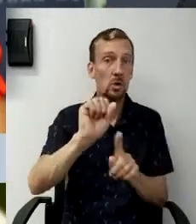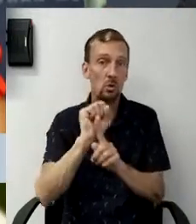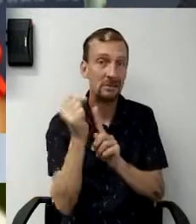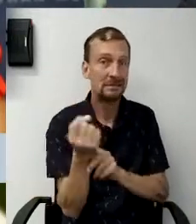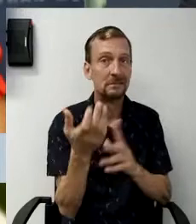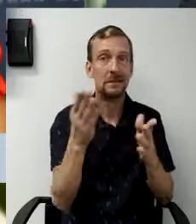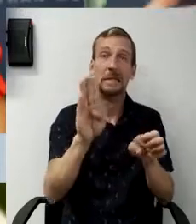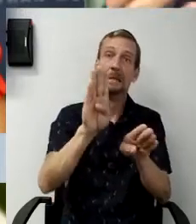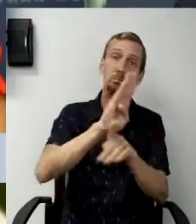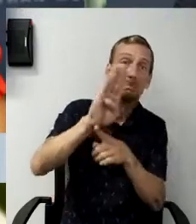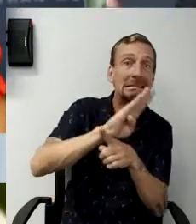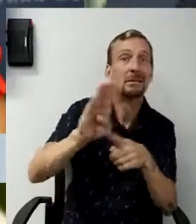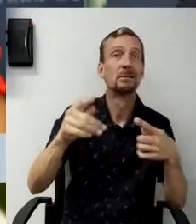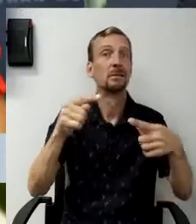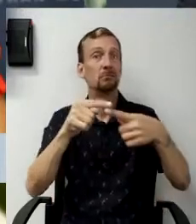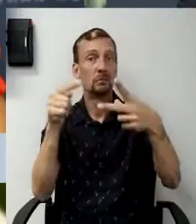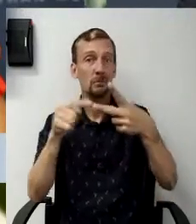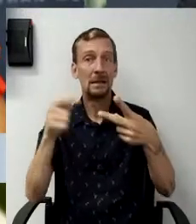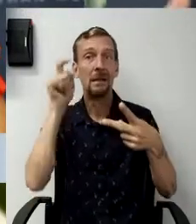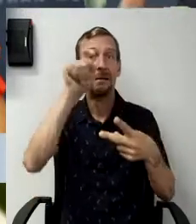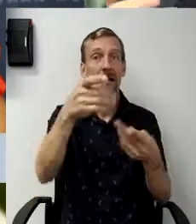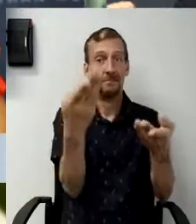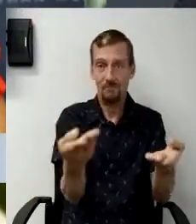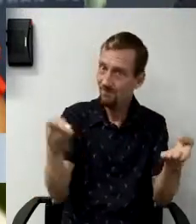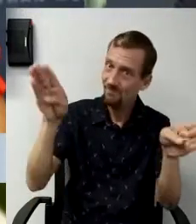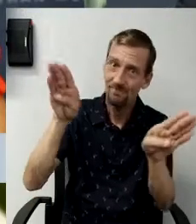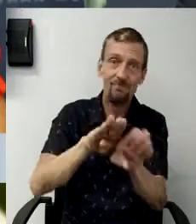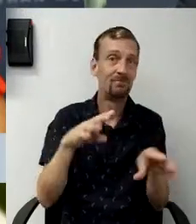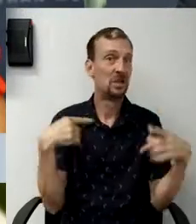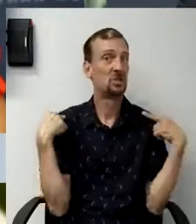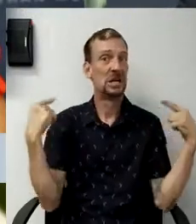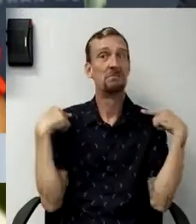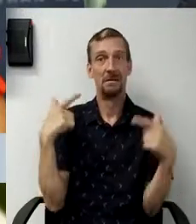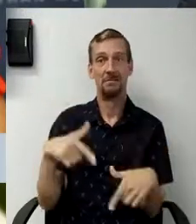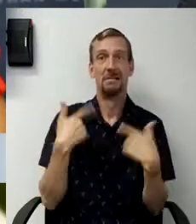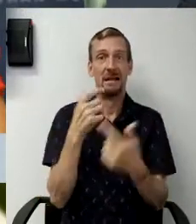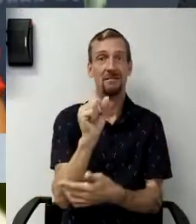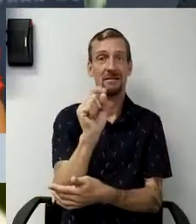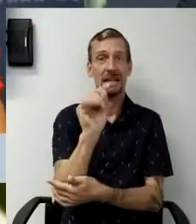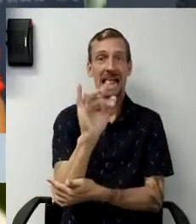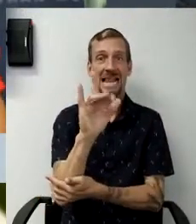open up businesses. We had to shut down the Lifestyle Center. We had to shut down,